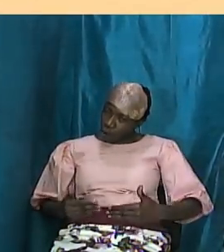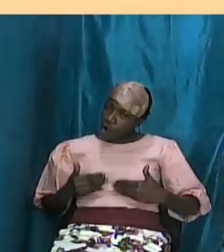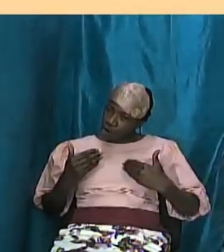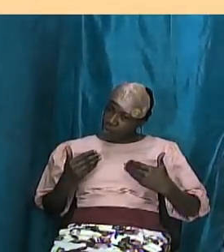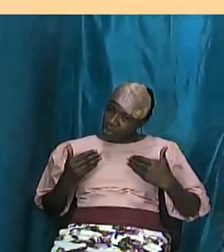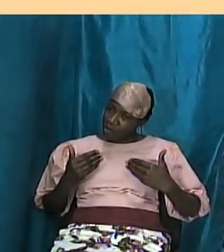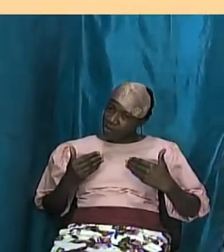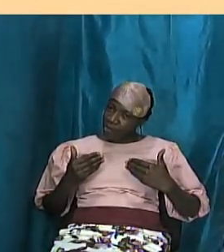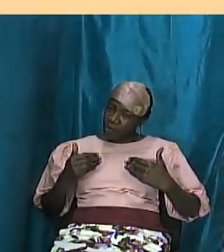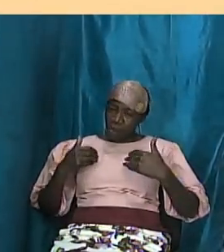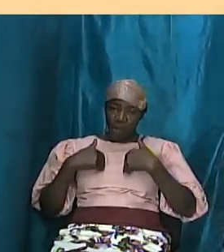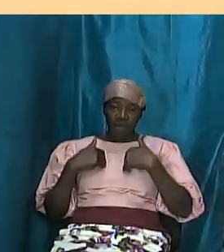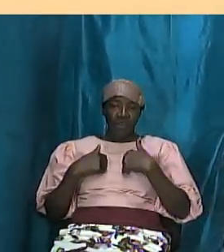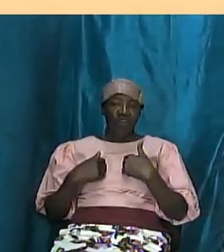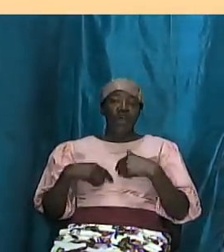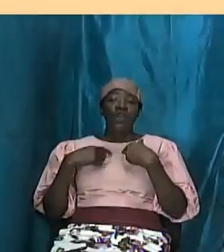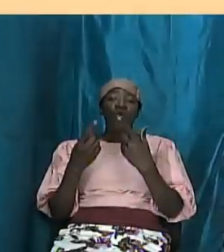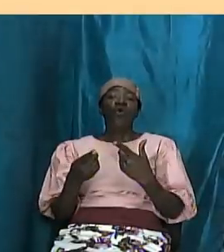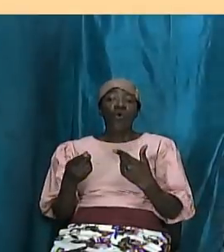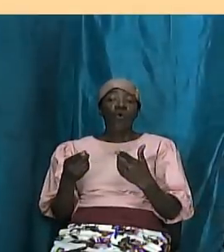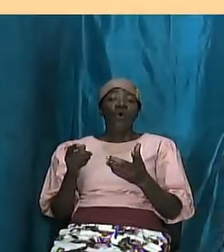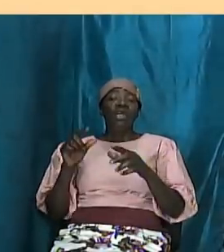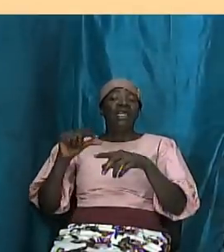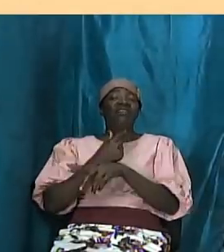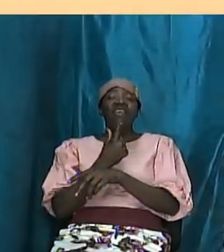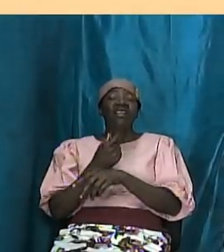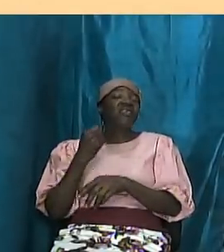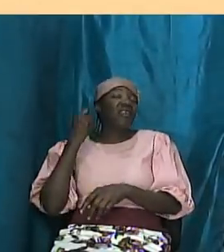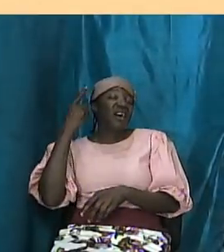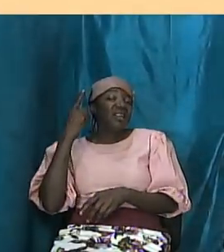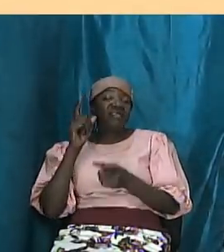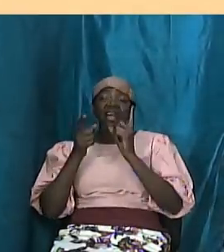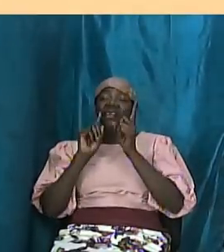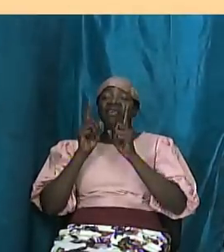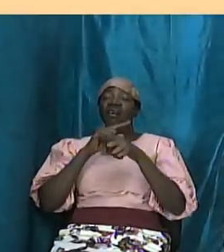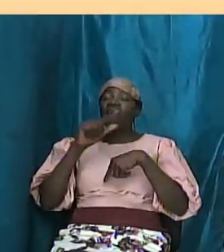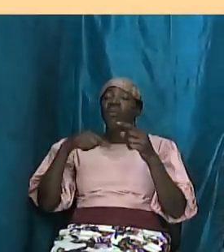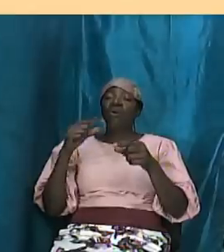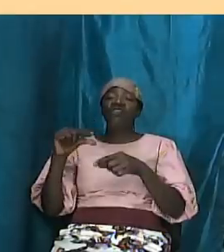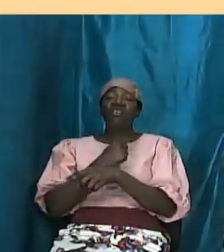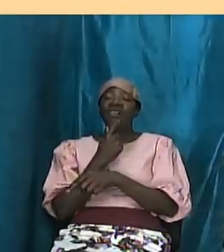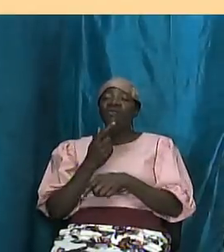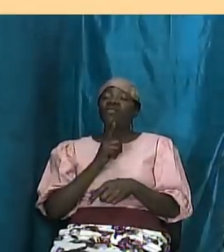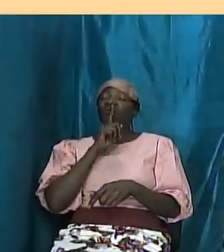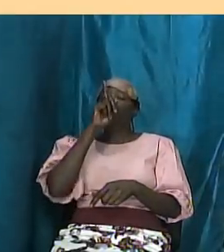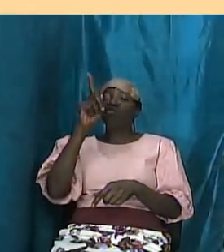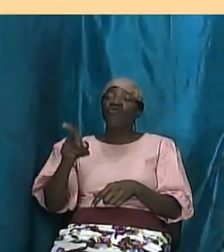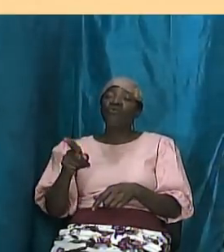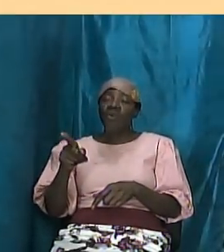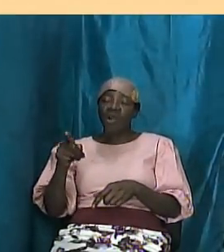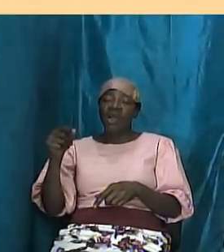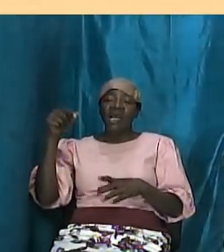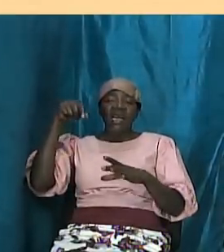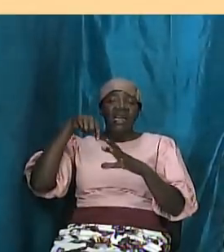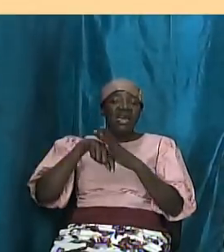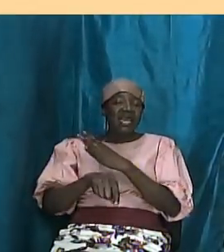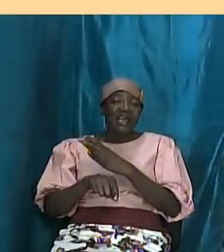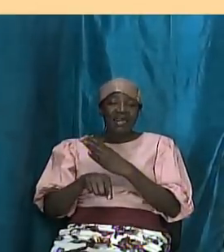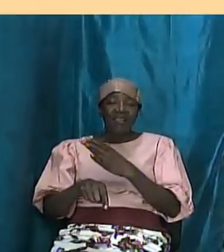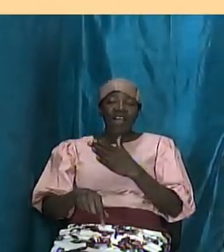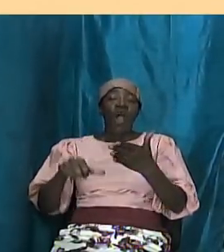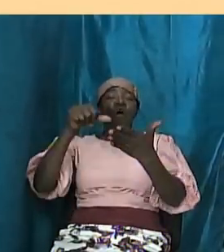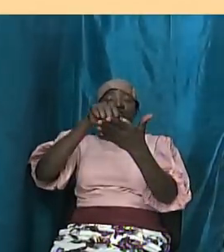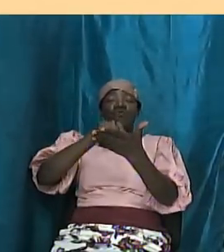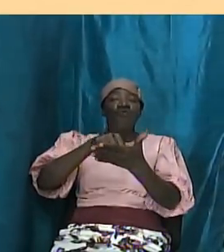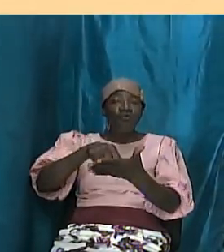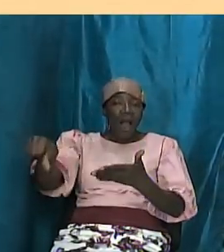to understand Genesis, to talk about Genesis, and to make sure that it is indelibly imprinted in